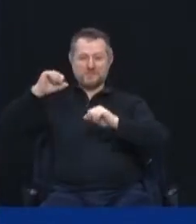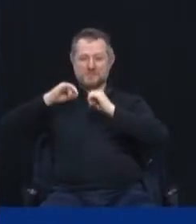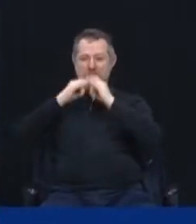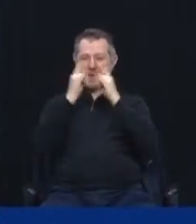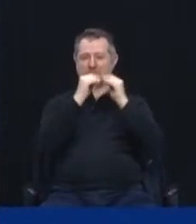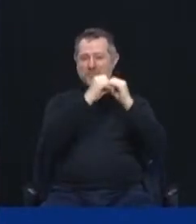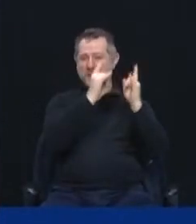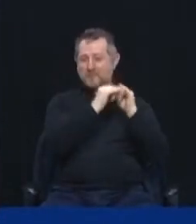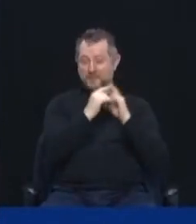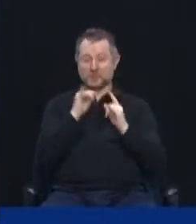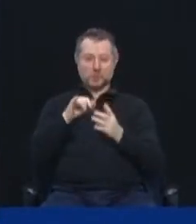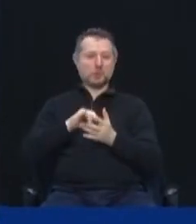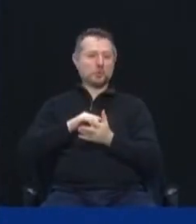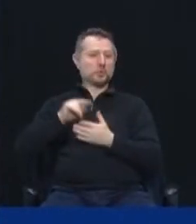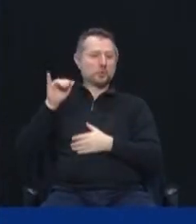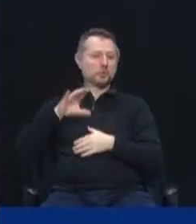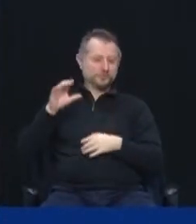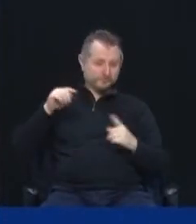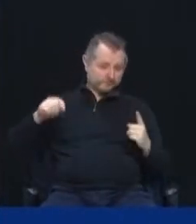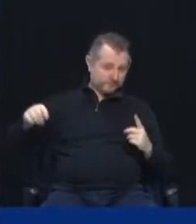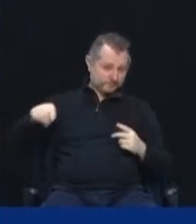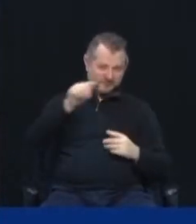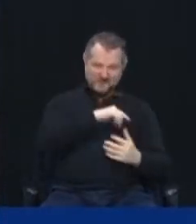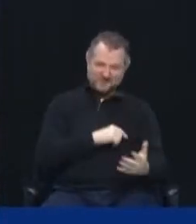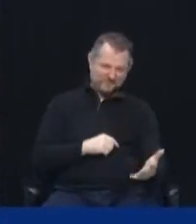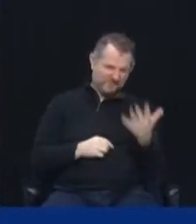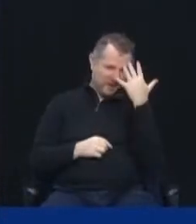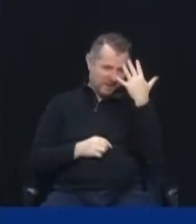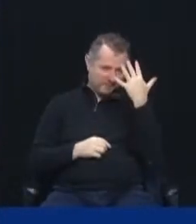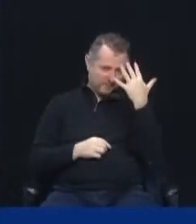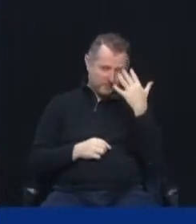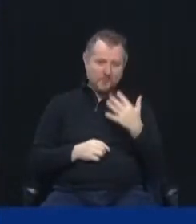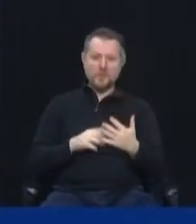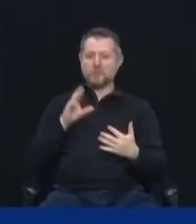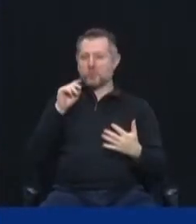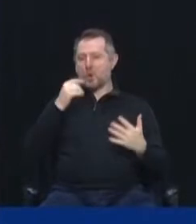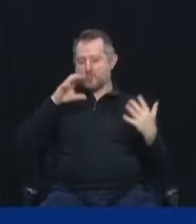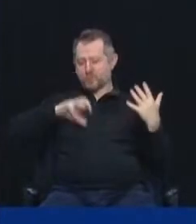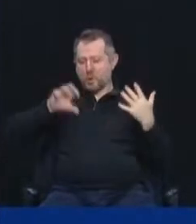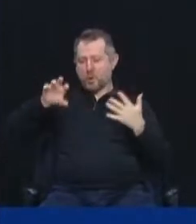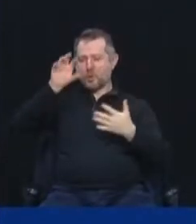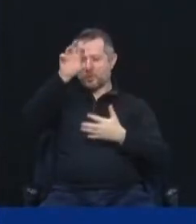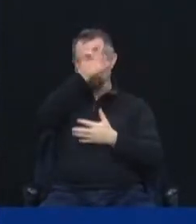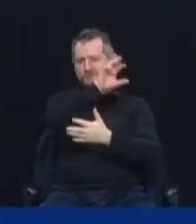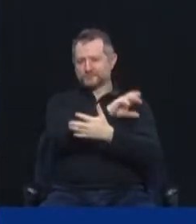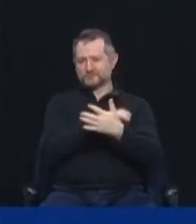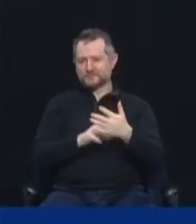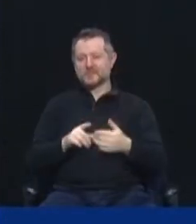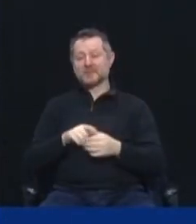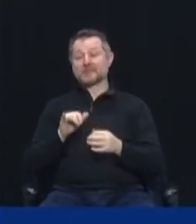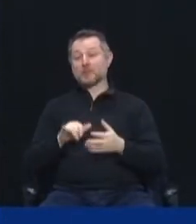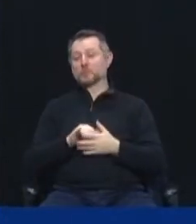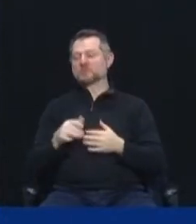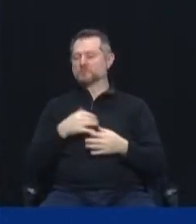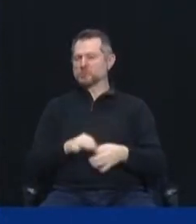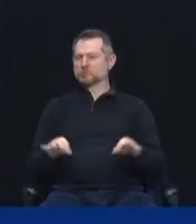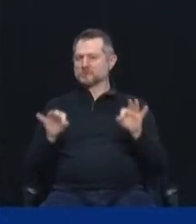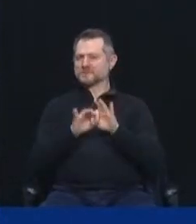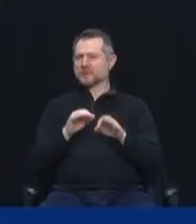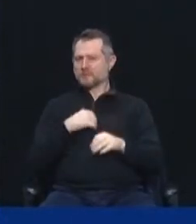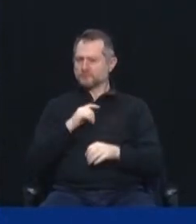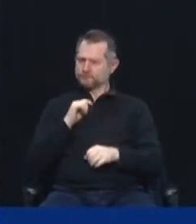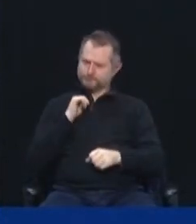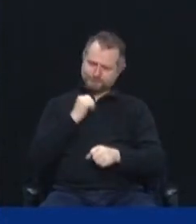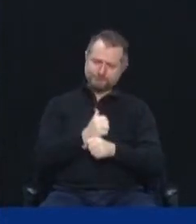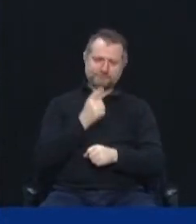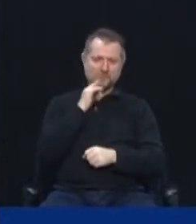city in all 5 boroughs is going to be crucial for that effort.